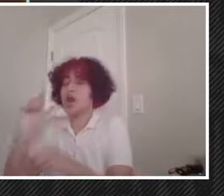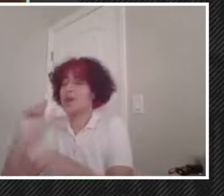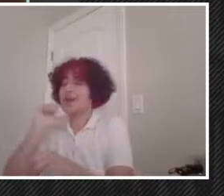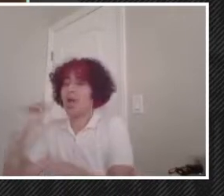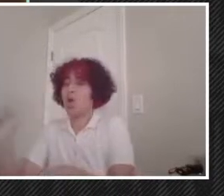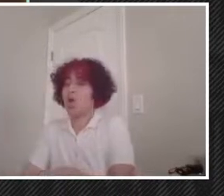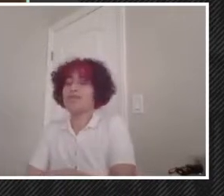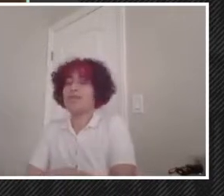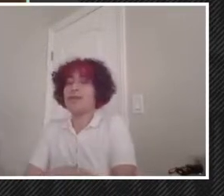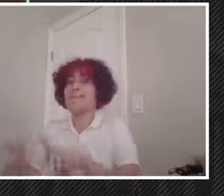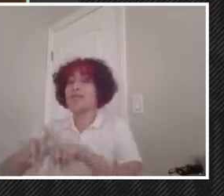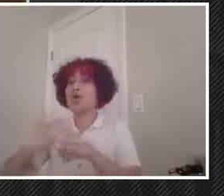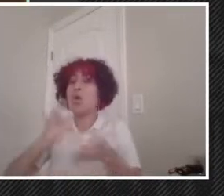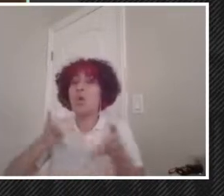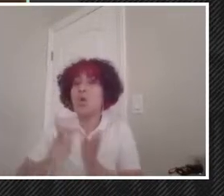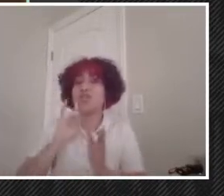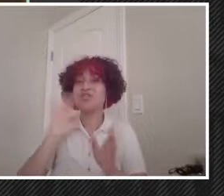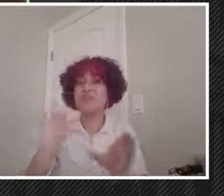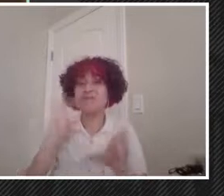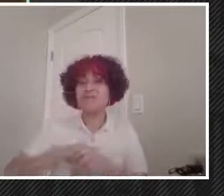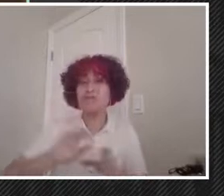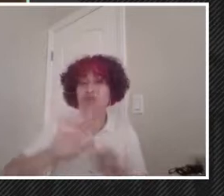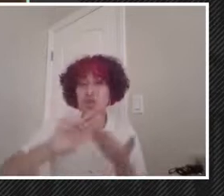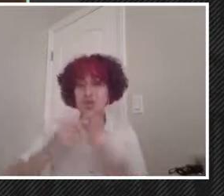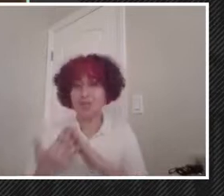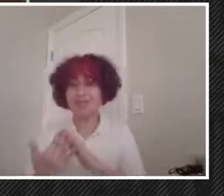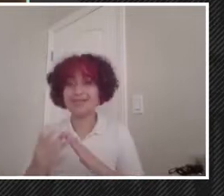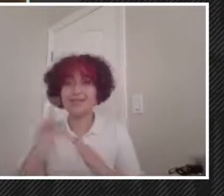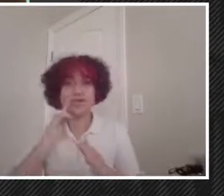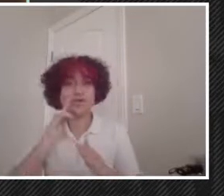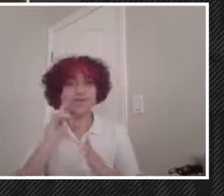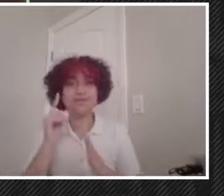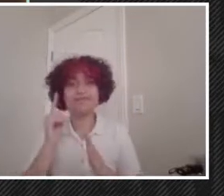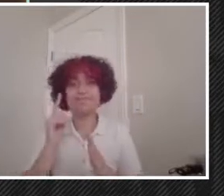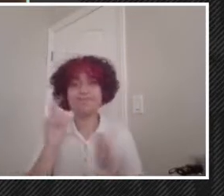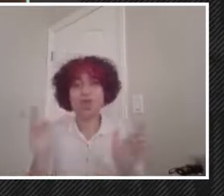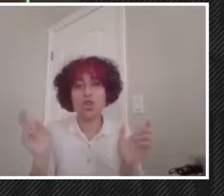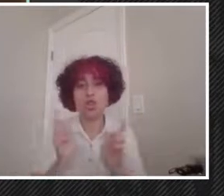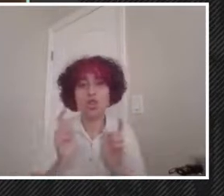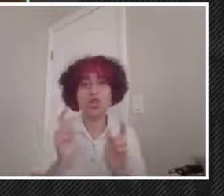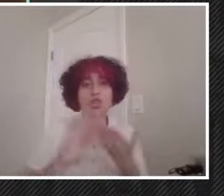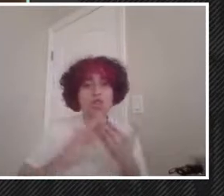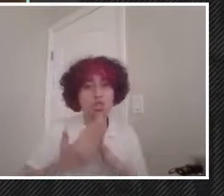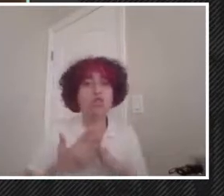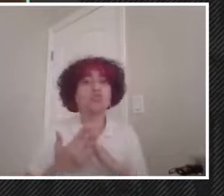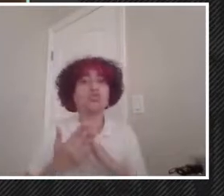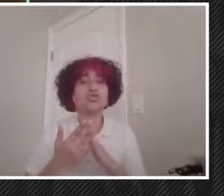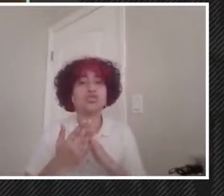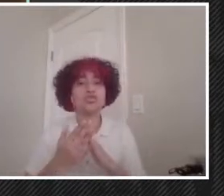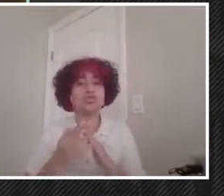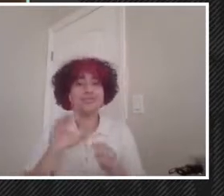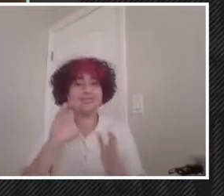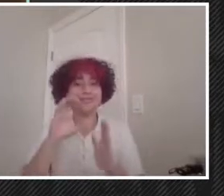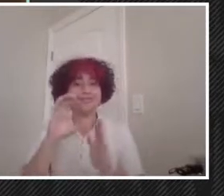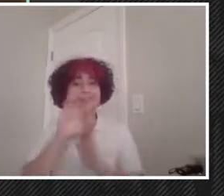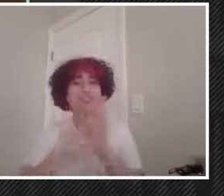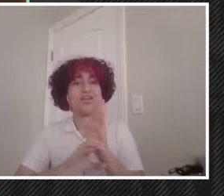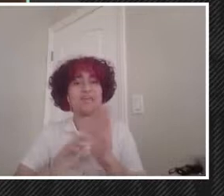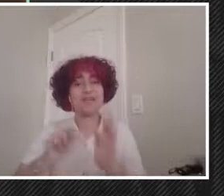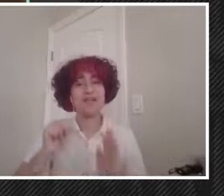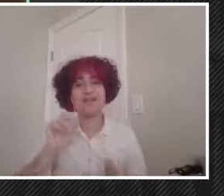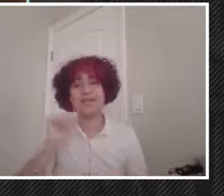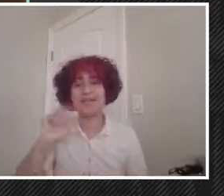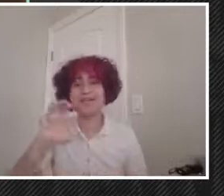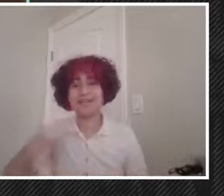that there are ways that you can get involved in your community, that there's a local chapter of the NAACP or Urban League or Until Freedom